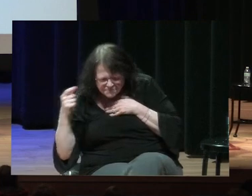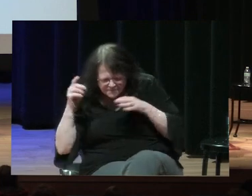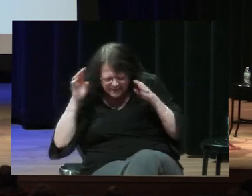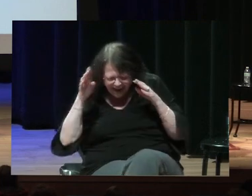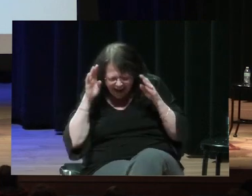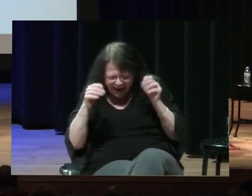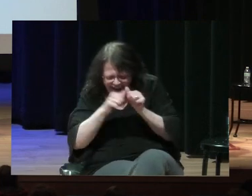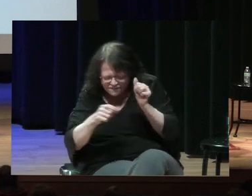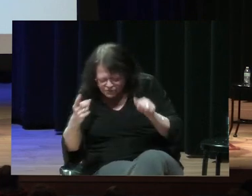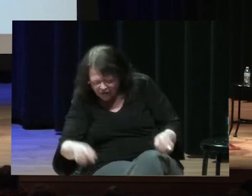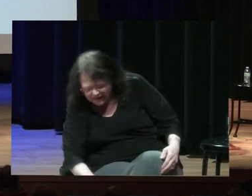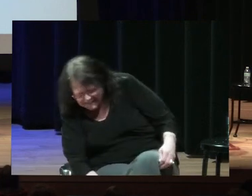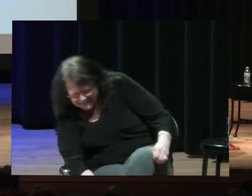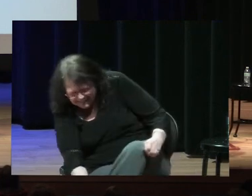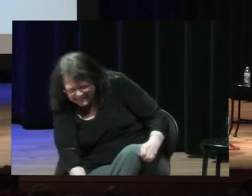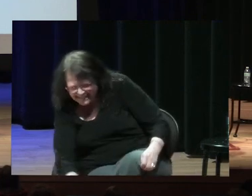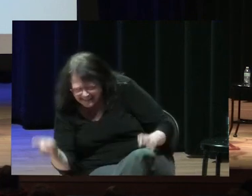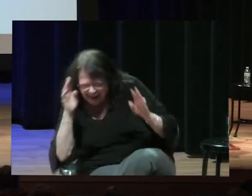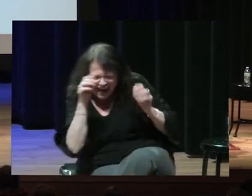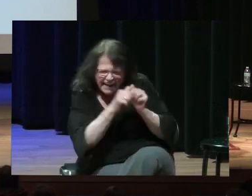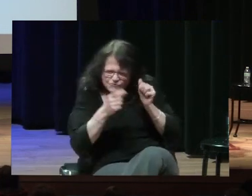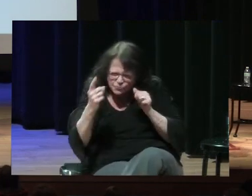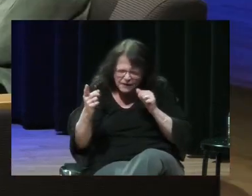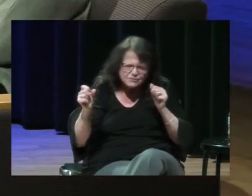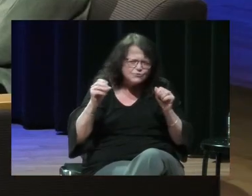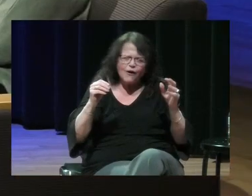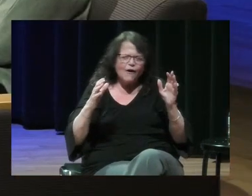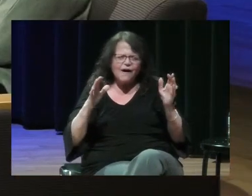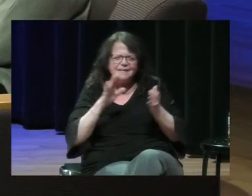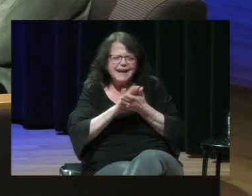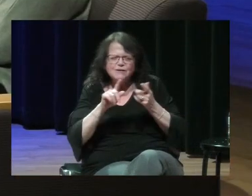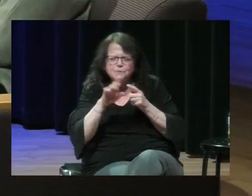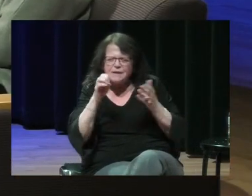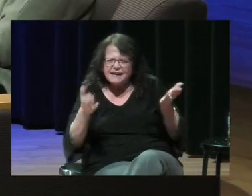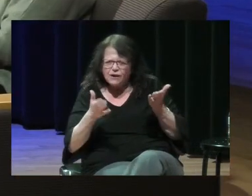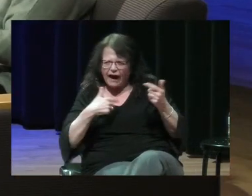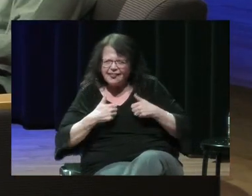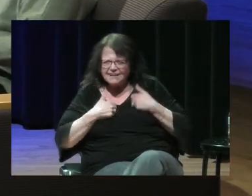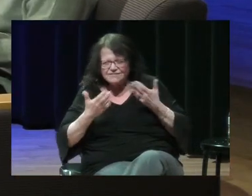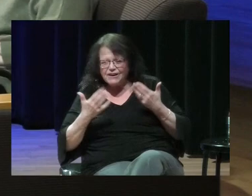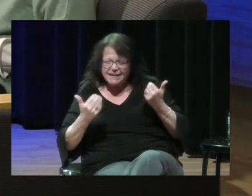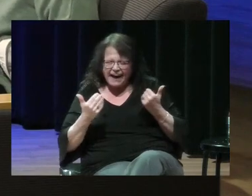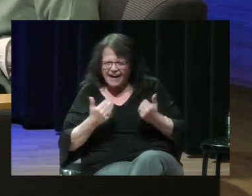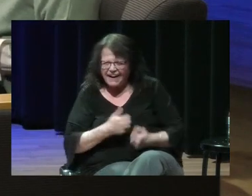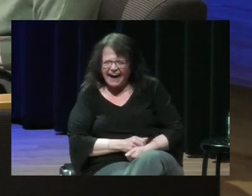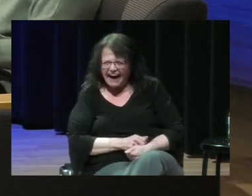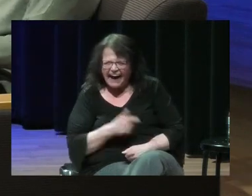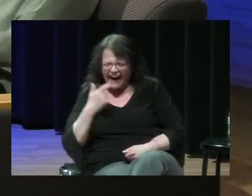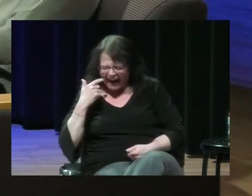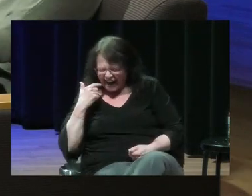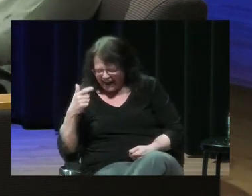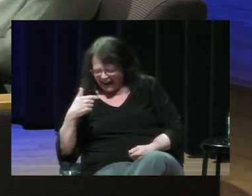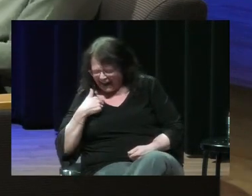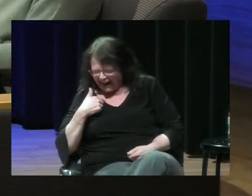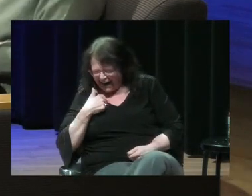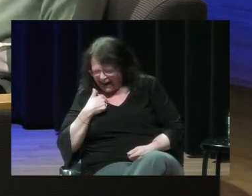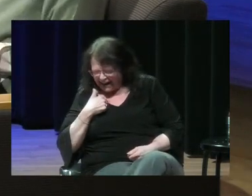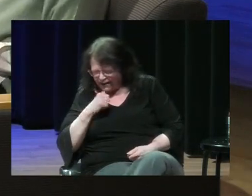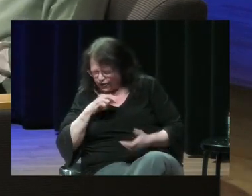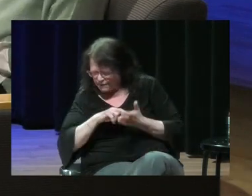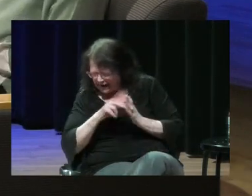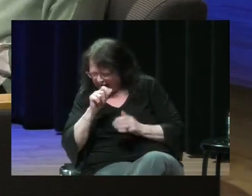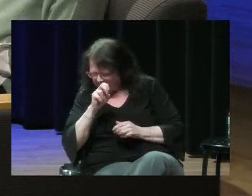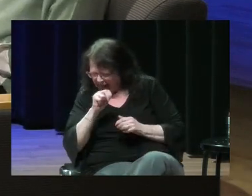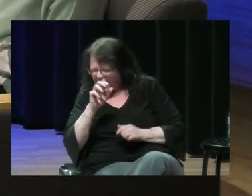Hi, everybody. It's so delightful to be here. I live here now. And I don't mean Allen County. I mean the